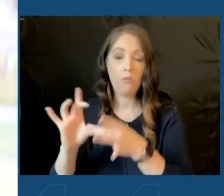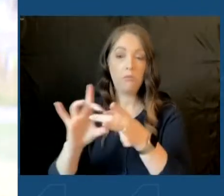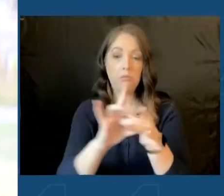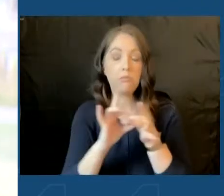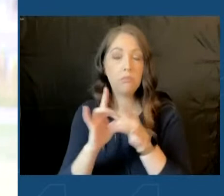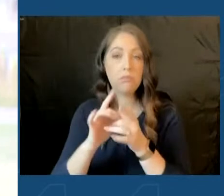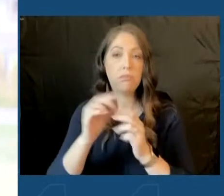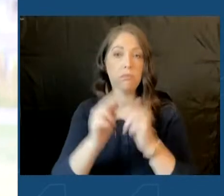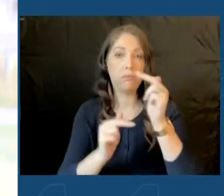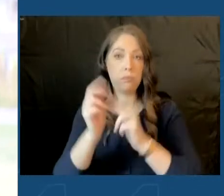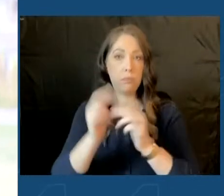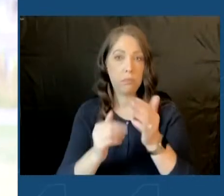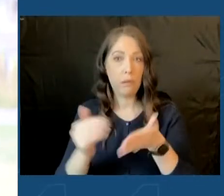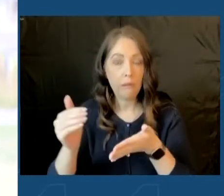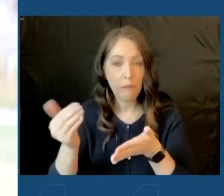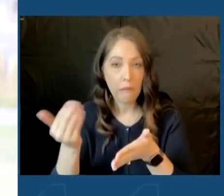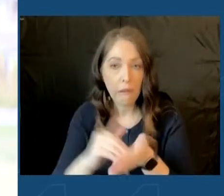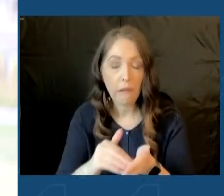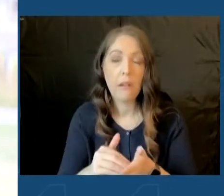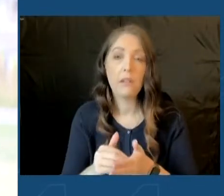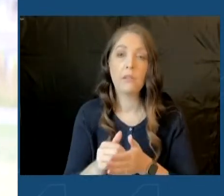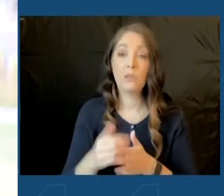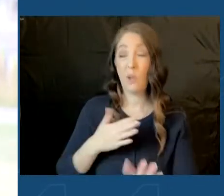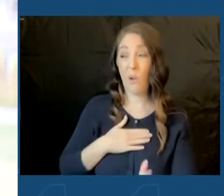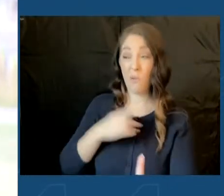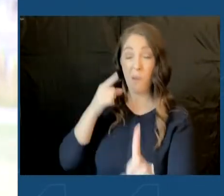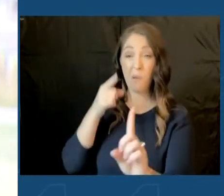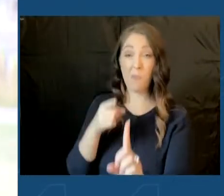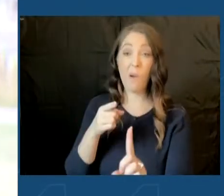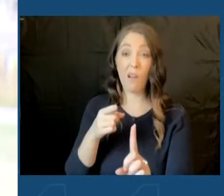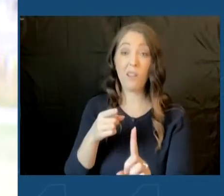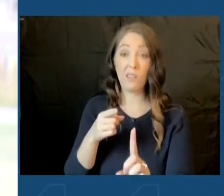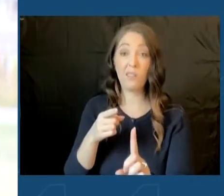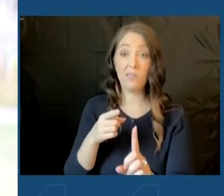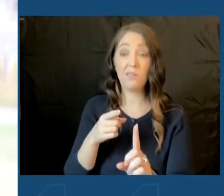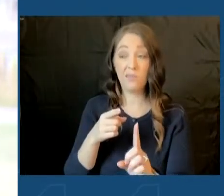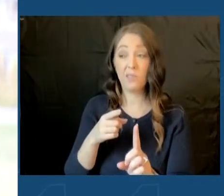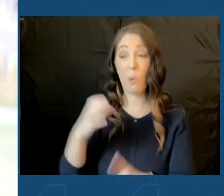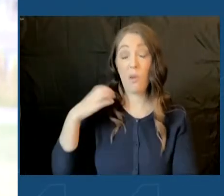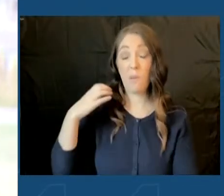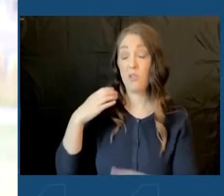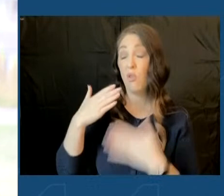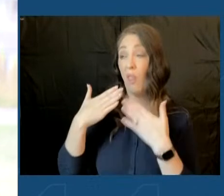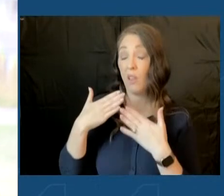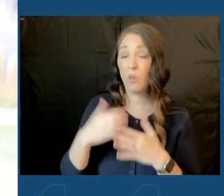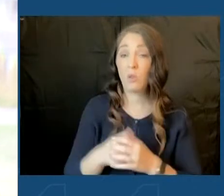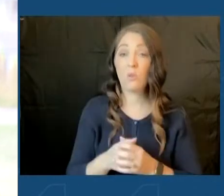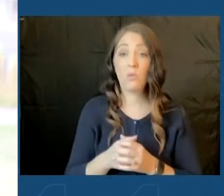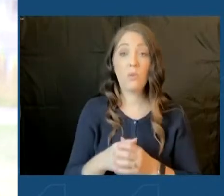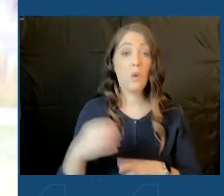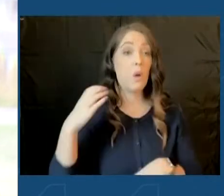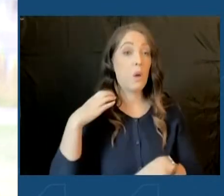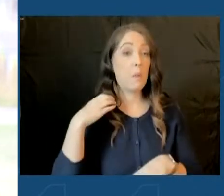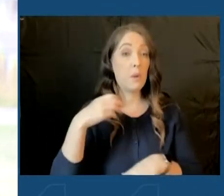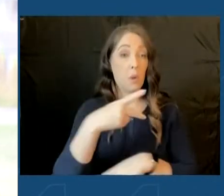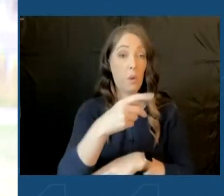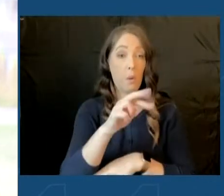my point on that, and as well as many projects, Commissioner Dominguez, thank you. Our Commissioner of Parks, Eric